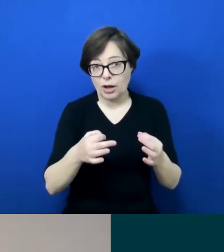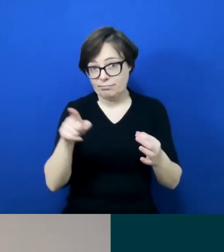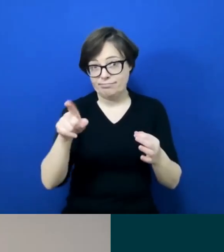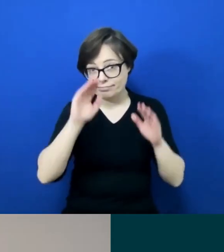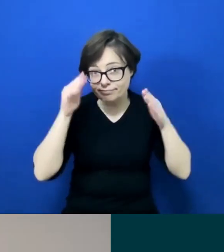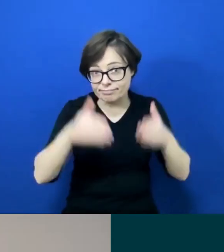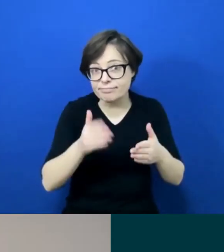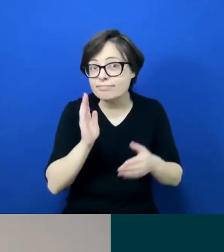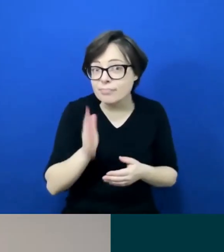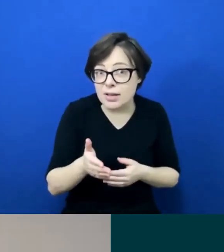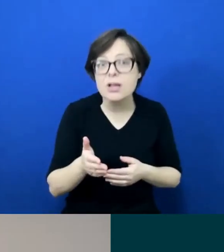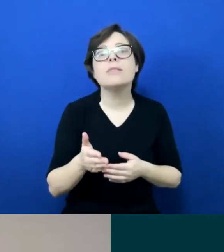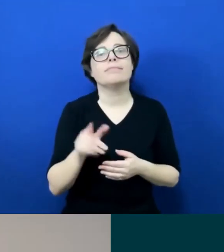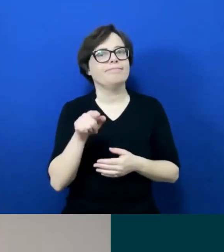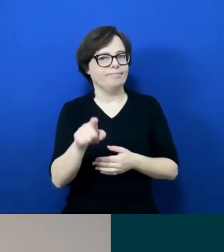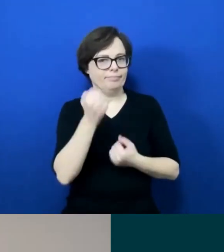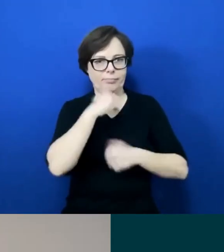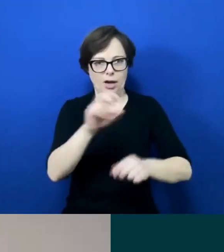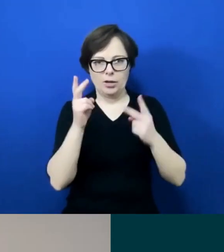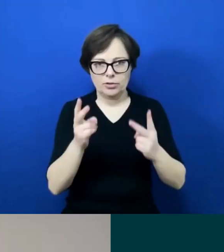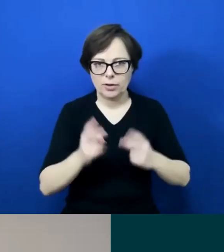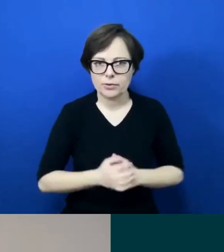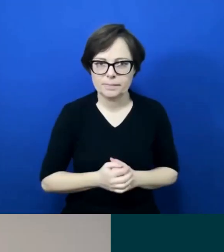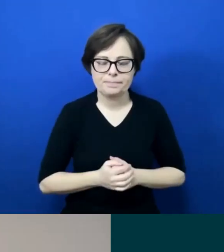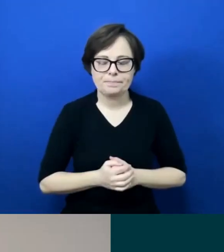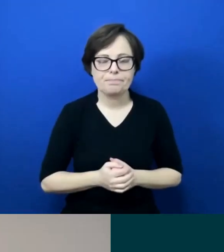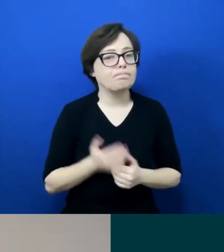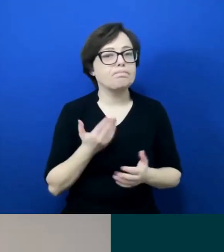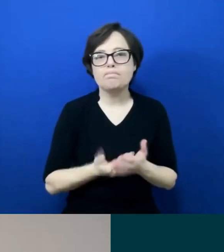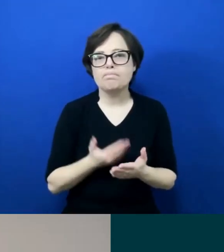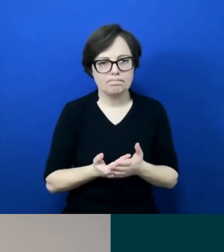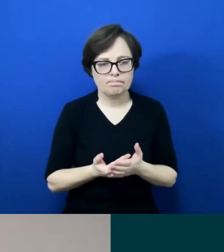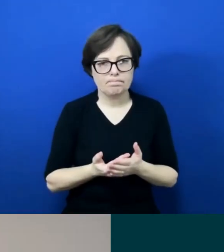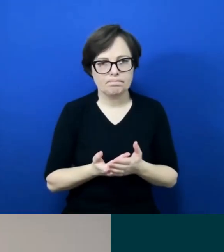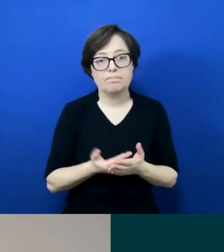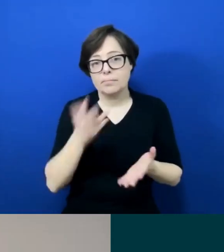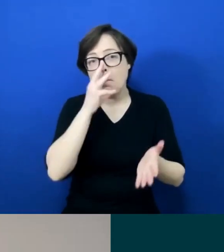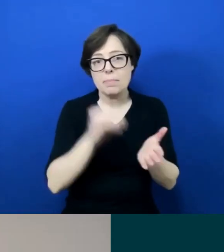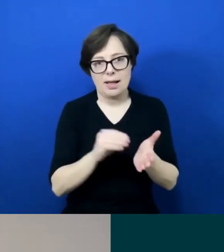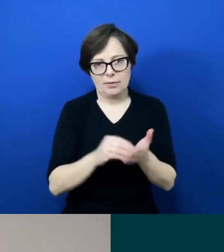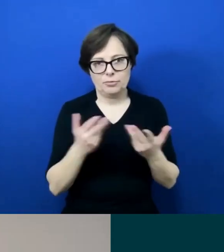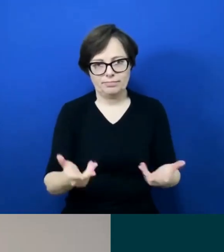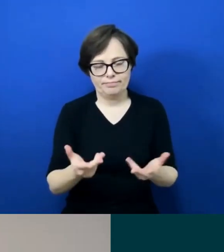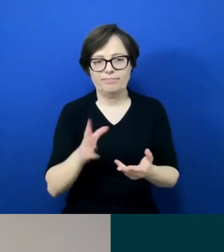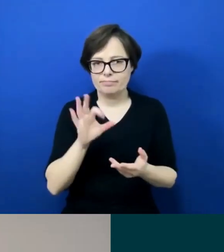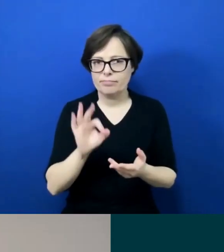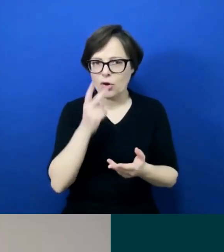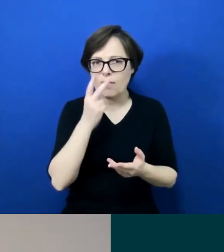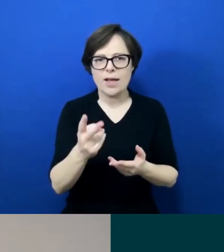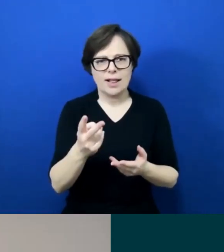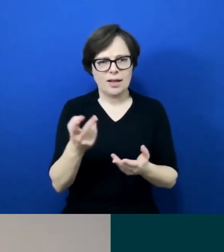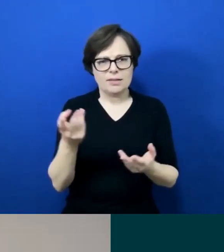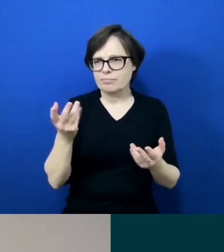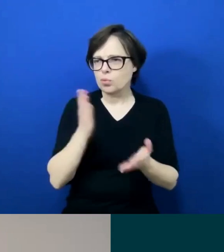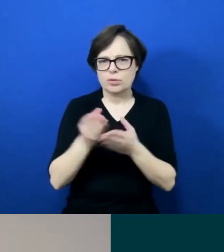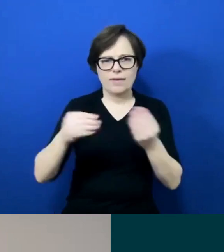this field that we focus on today is of particular importance for practical reasons that